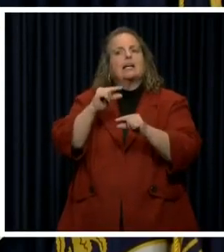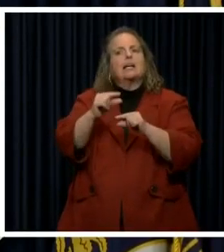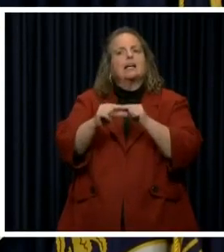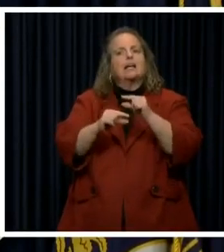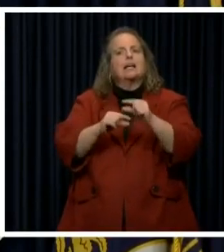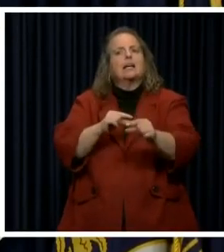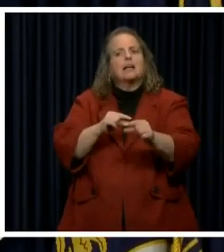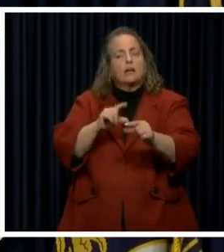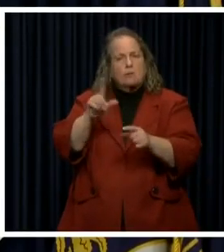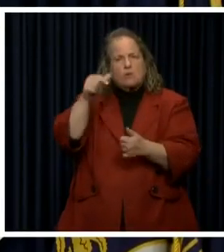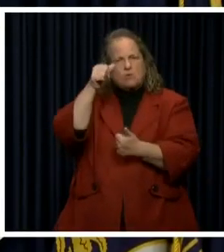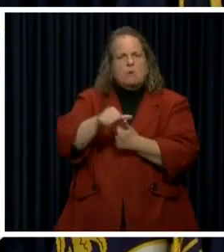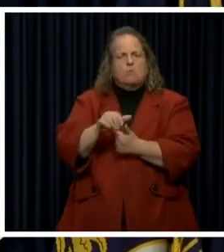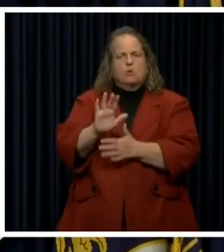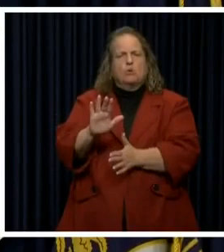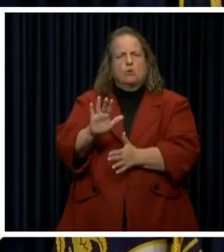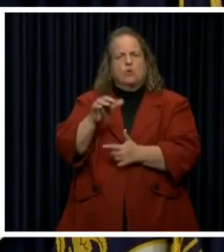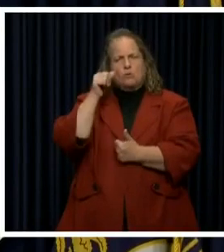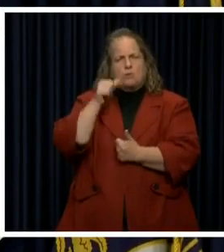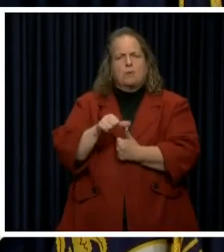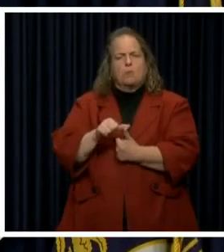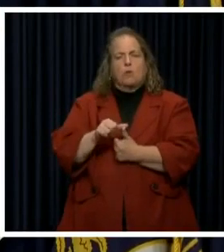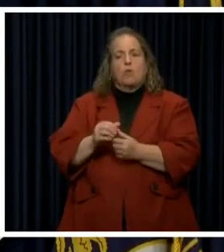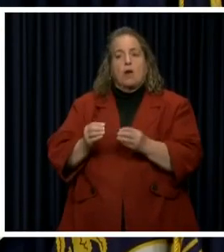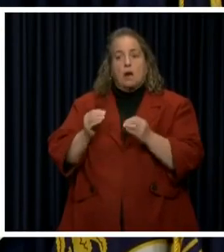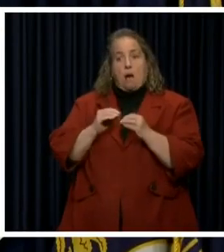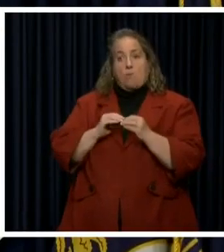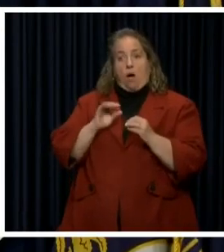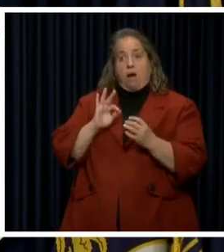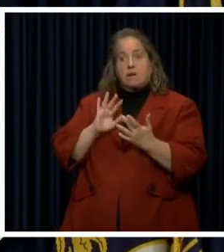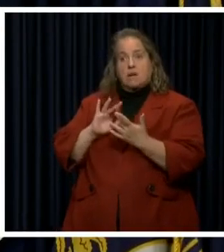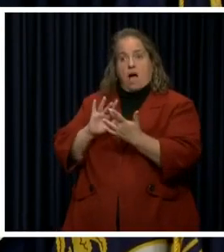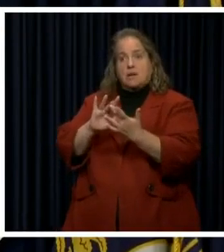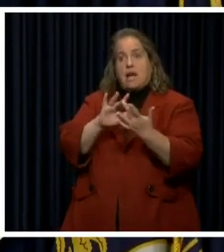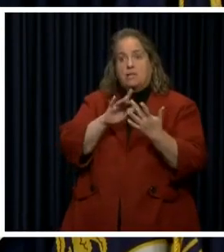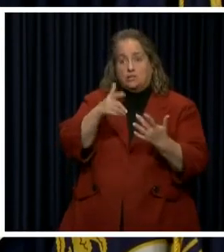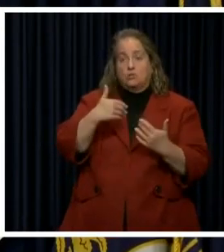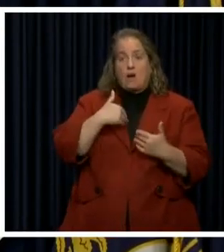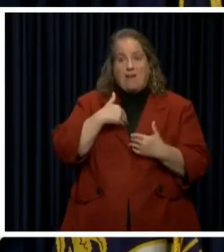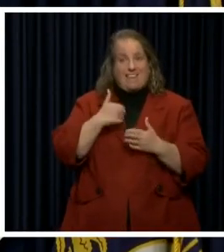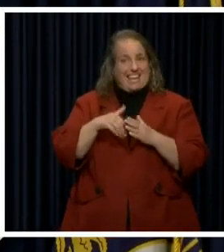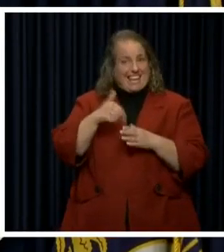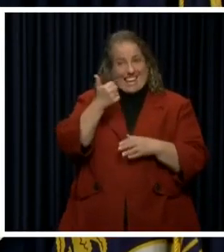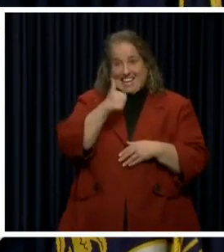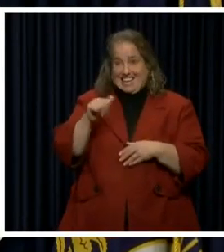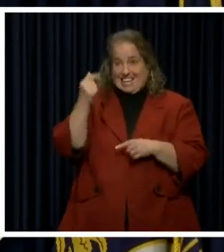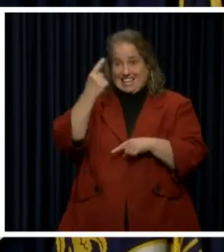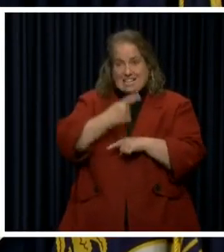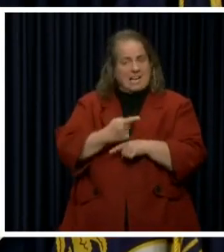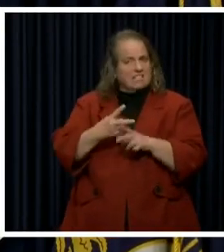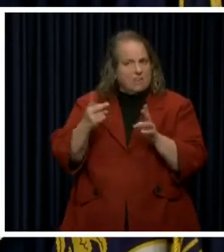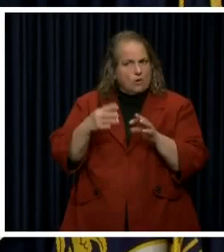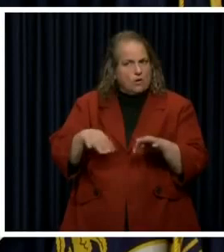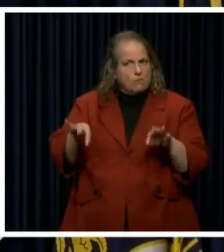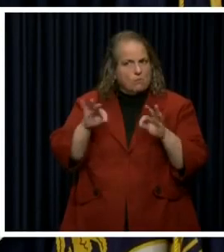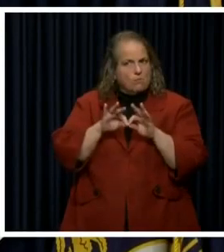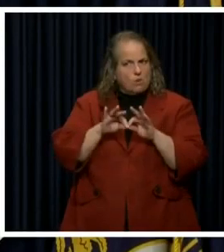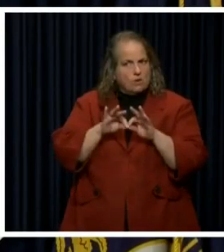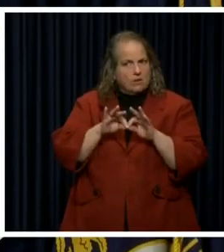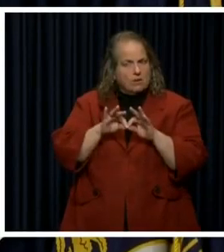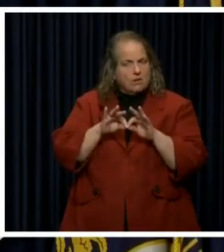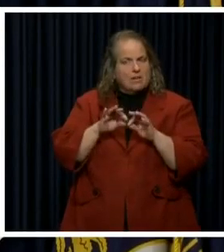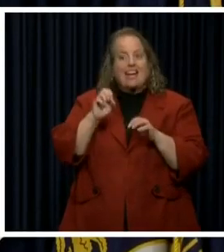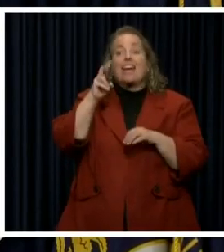the number of contacts you have in any given day is very important, even with the opportunity to have